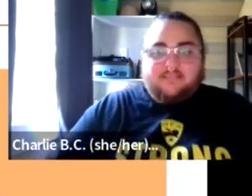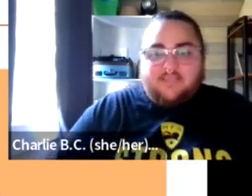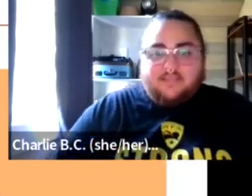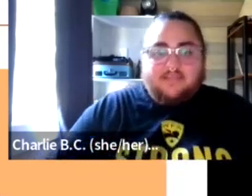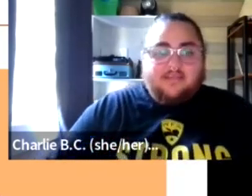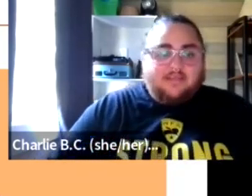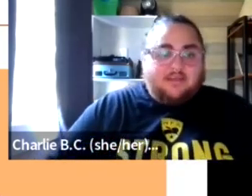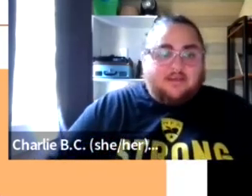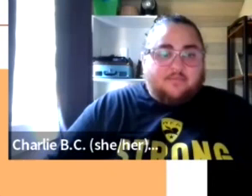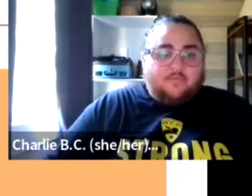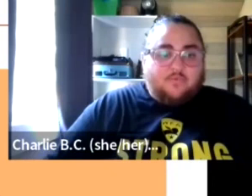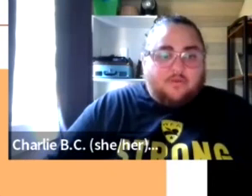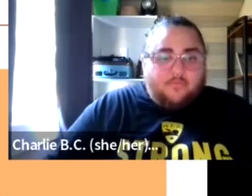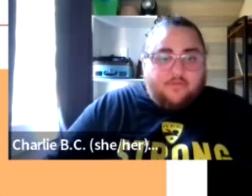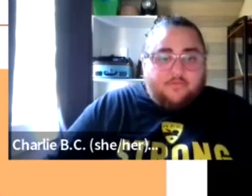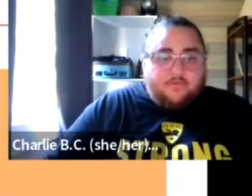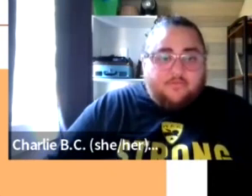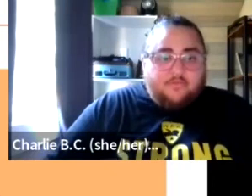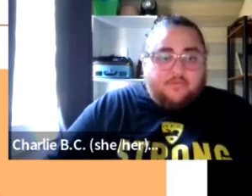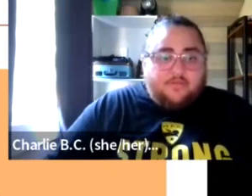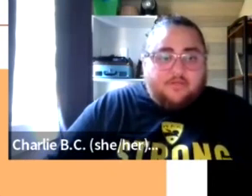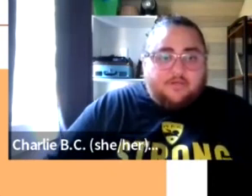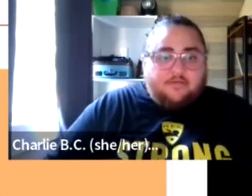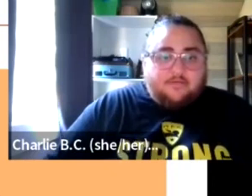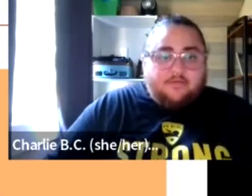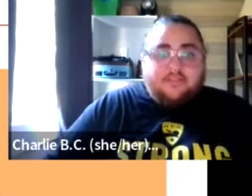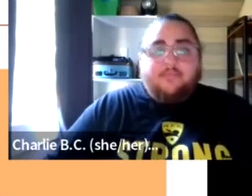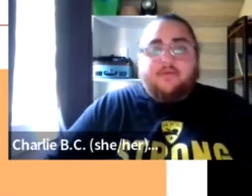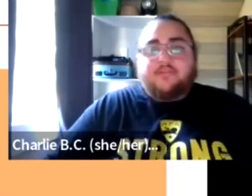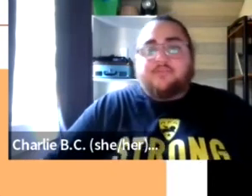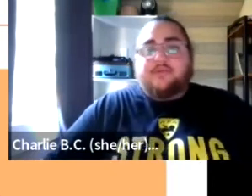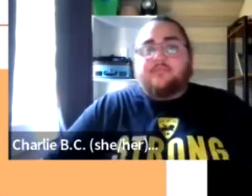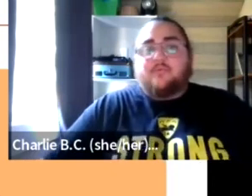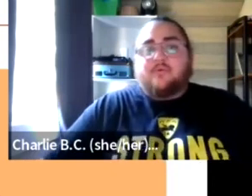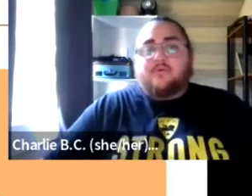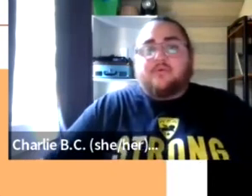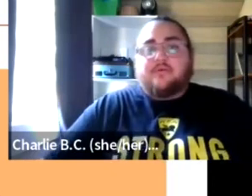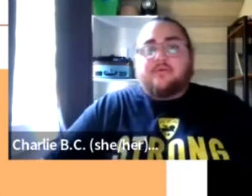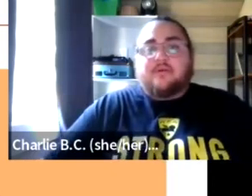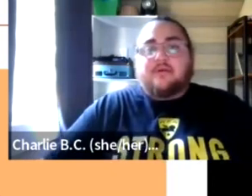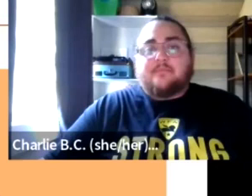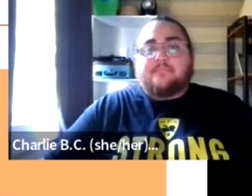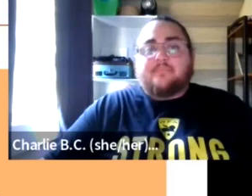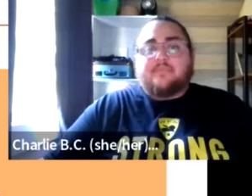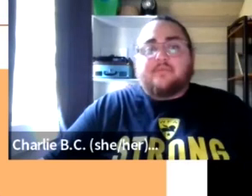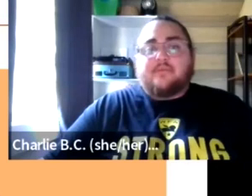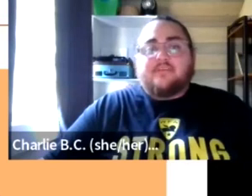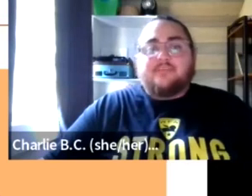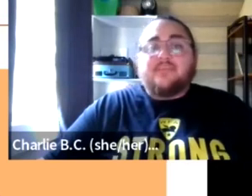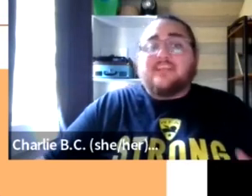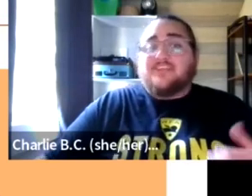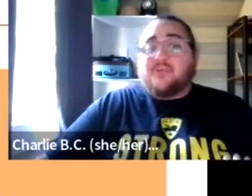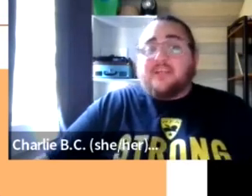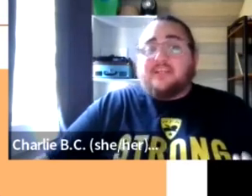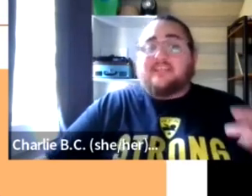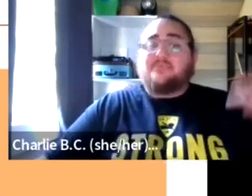legal guides, and we will look at them a little bit more in